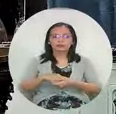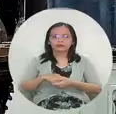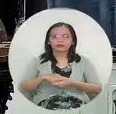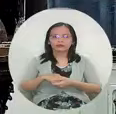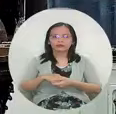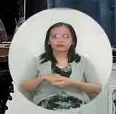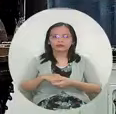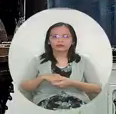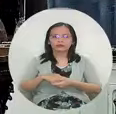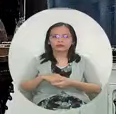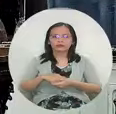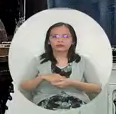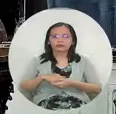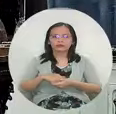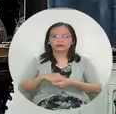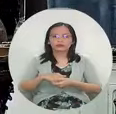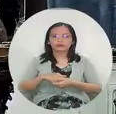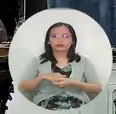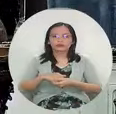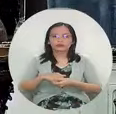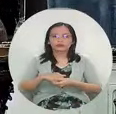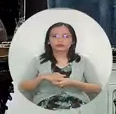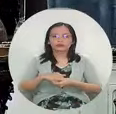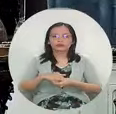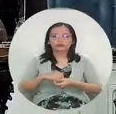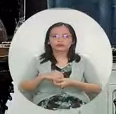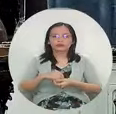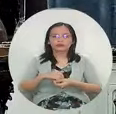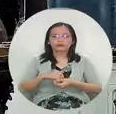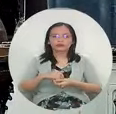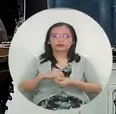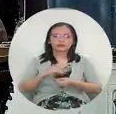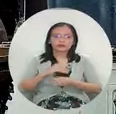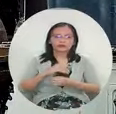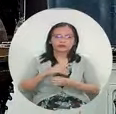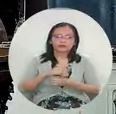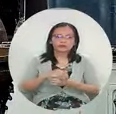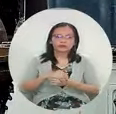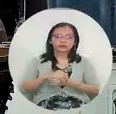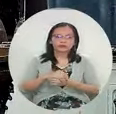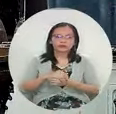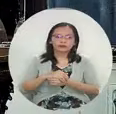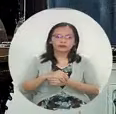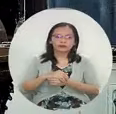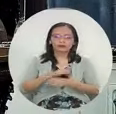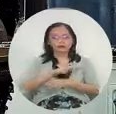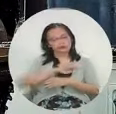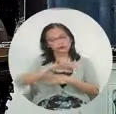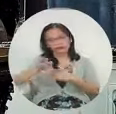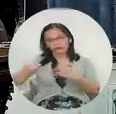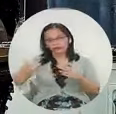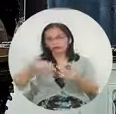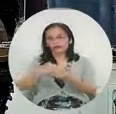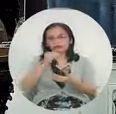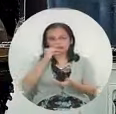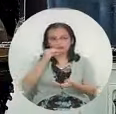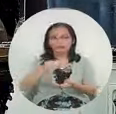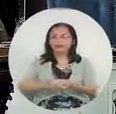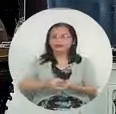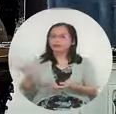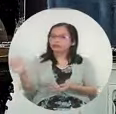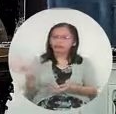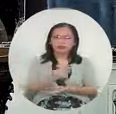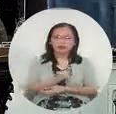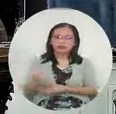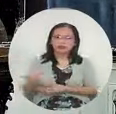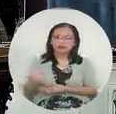Nolan Diaz, the message of Brother Louis, everybody, our message is the same.